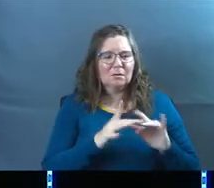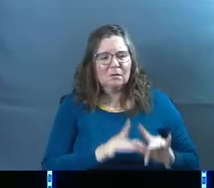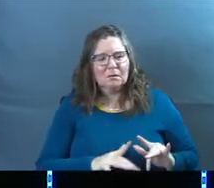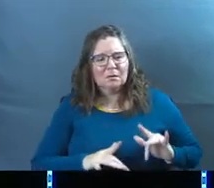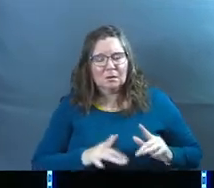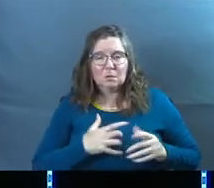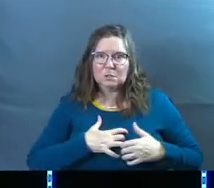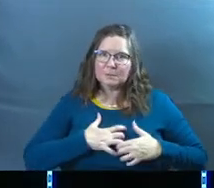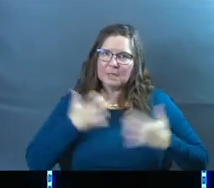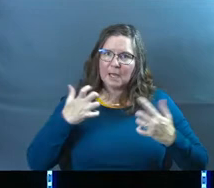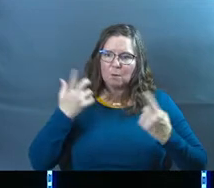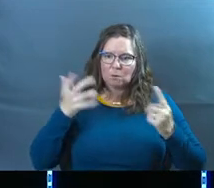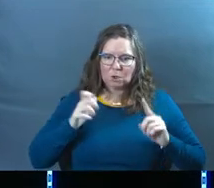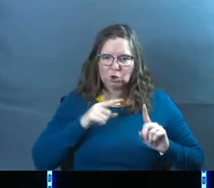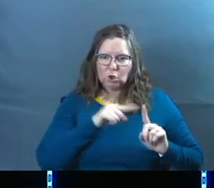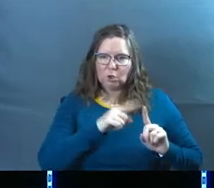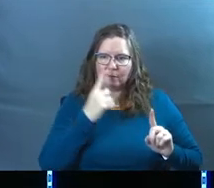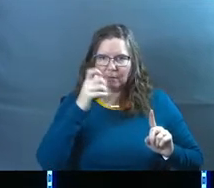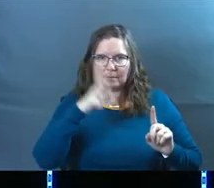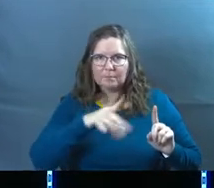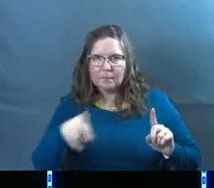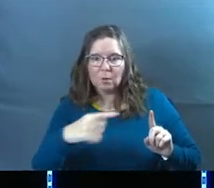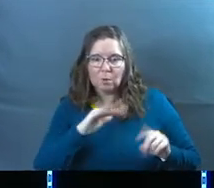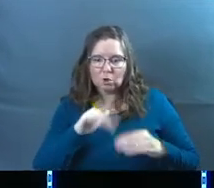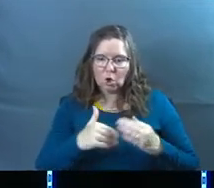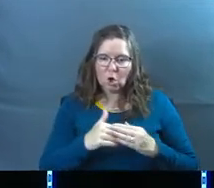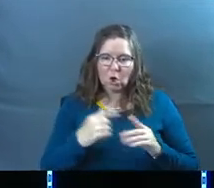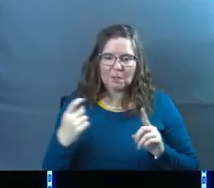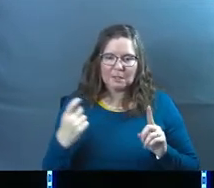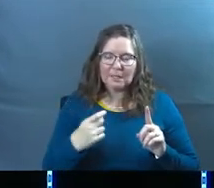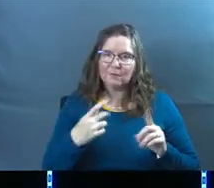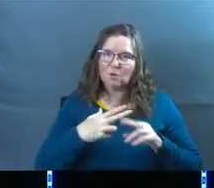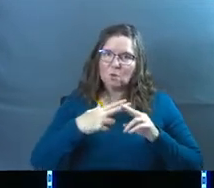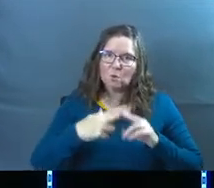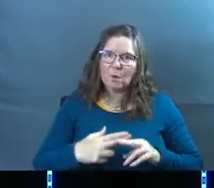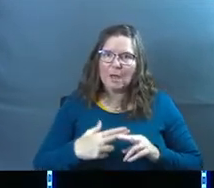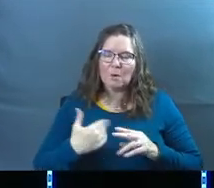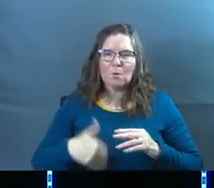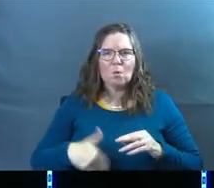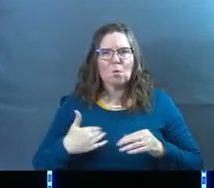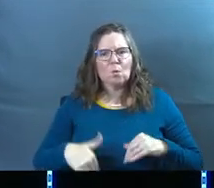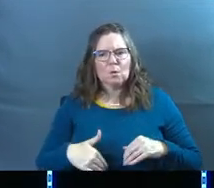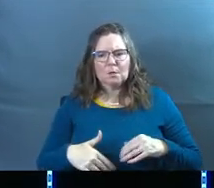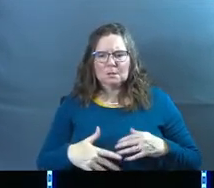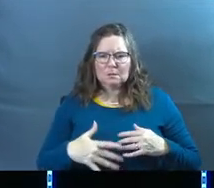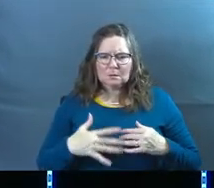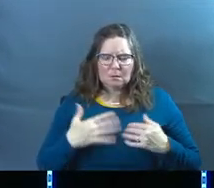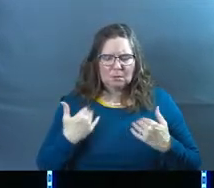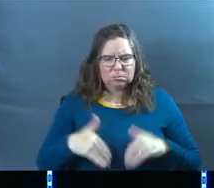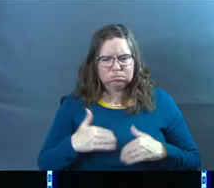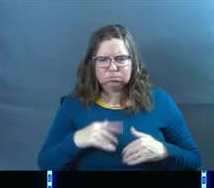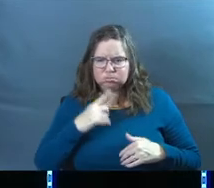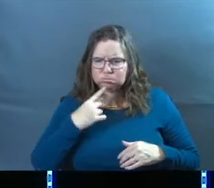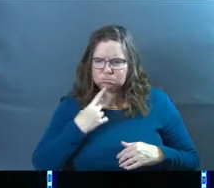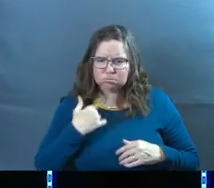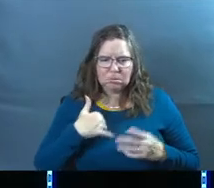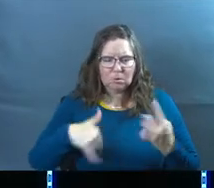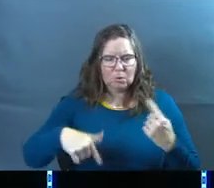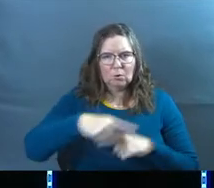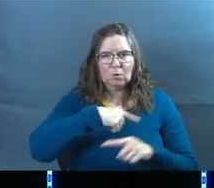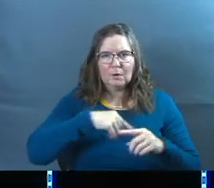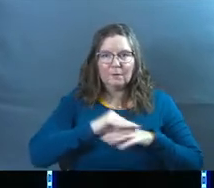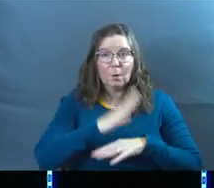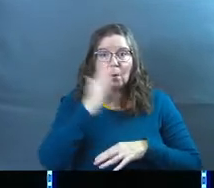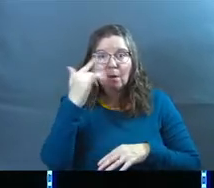angry over what was done to her. We should all give it the weight that the thing is due when we're in her circle of